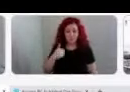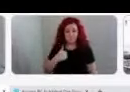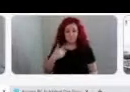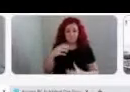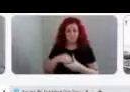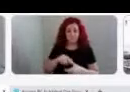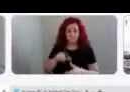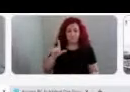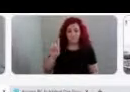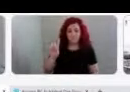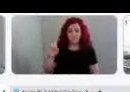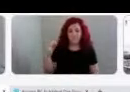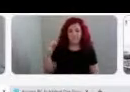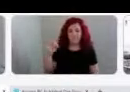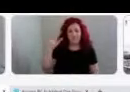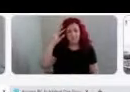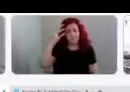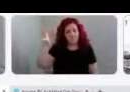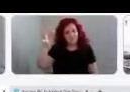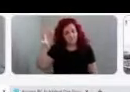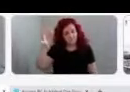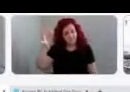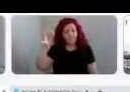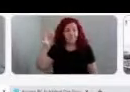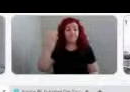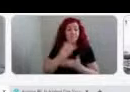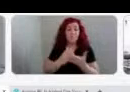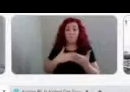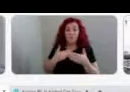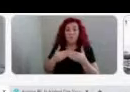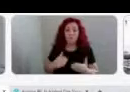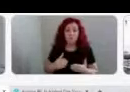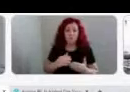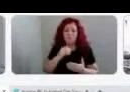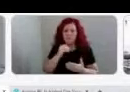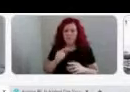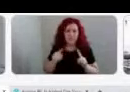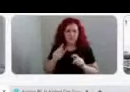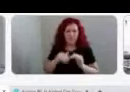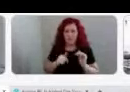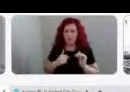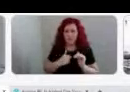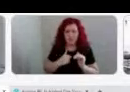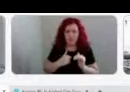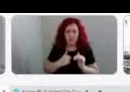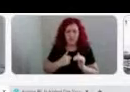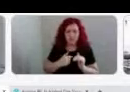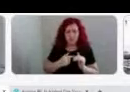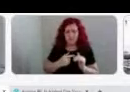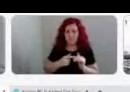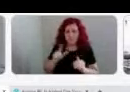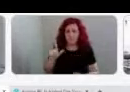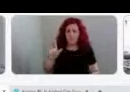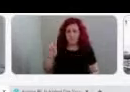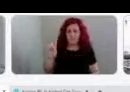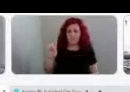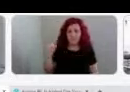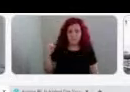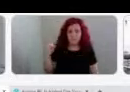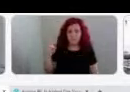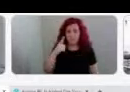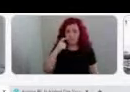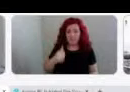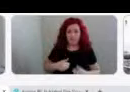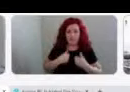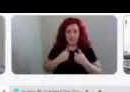18 just barely some of my neighbors who are not much different from me would be in ld 17 because they live on the other